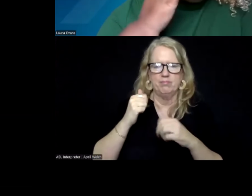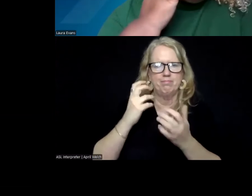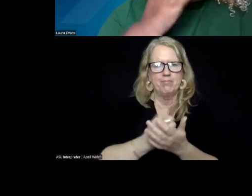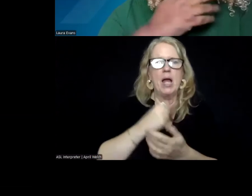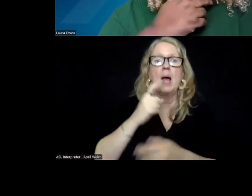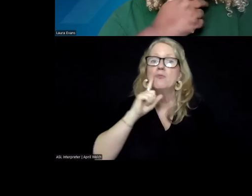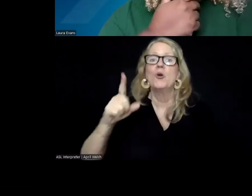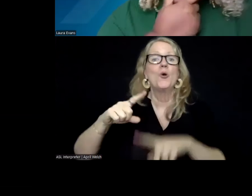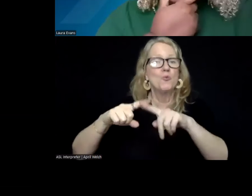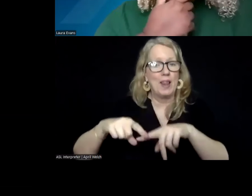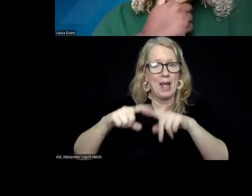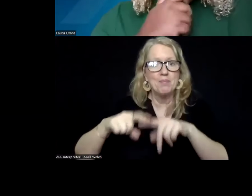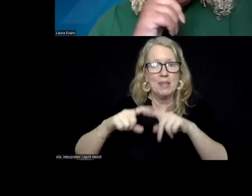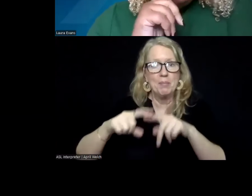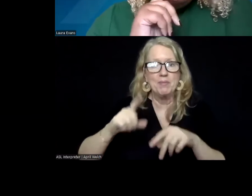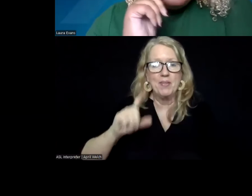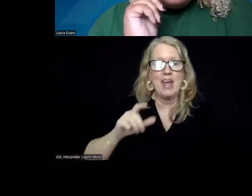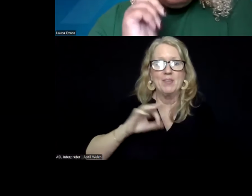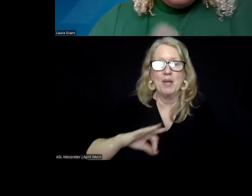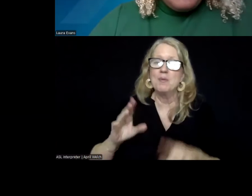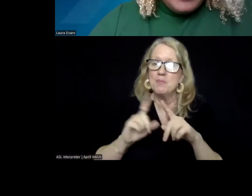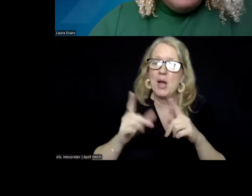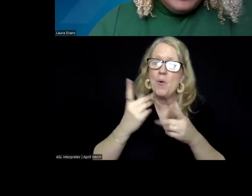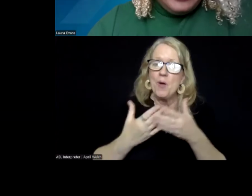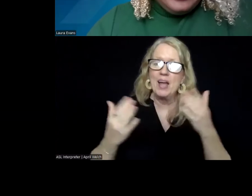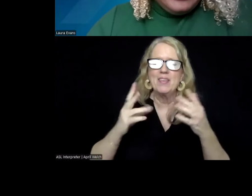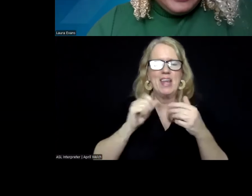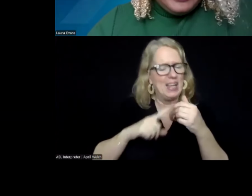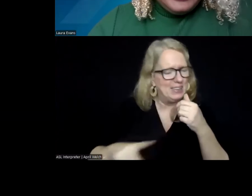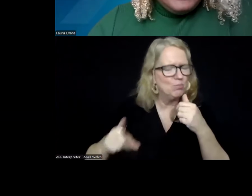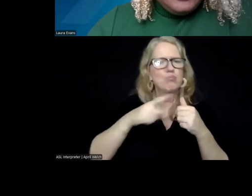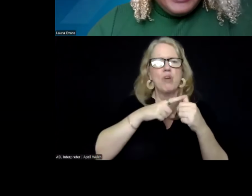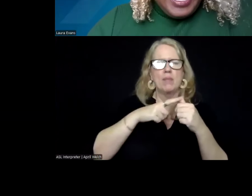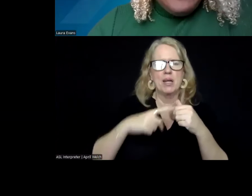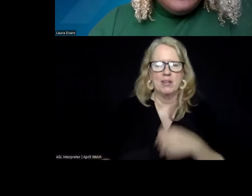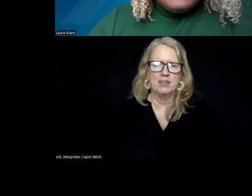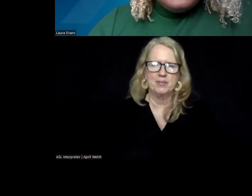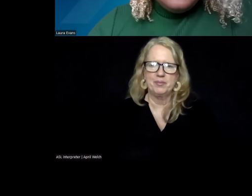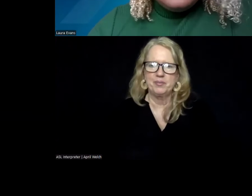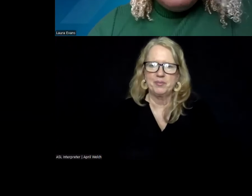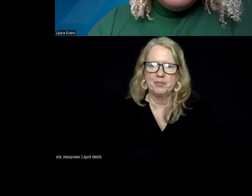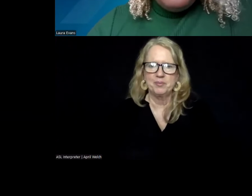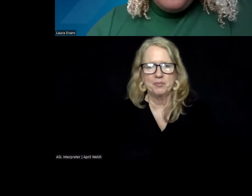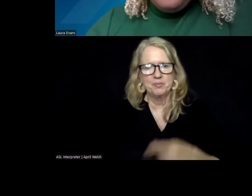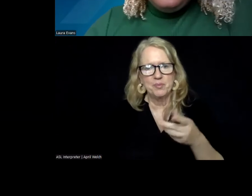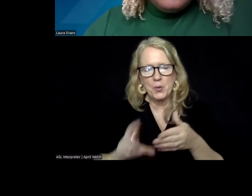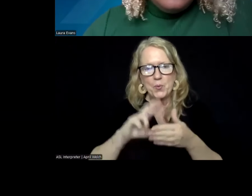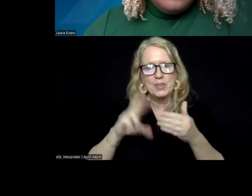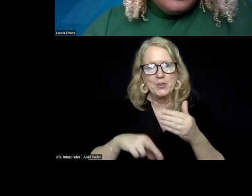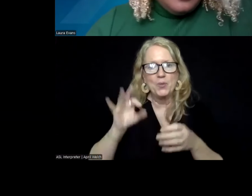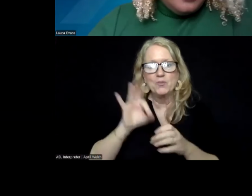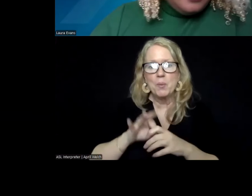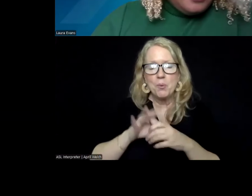reliability is definitely an advantage, but there's one that's a primary. Let's see. Do we have the results of the